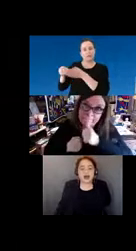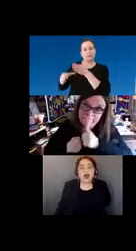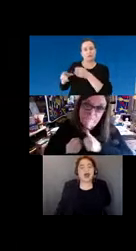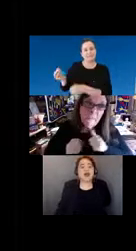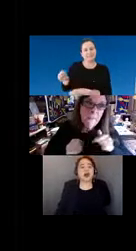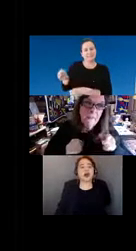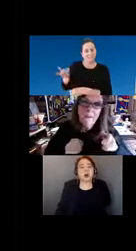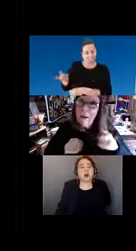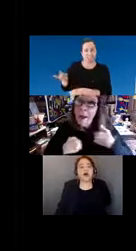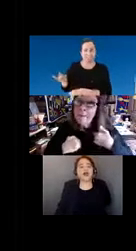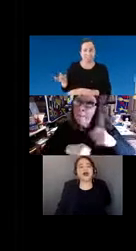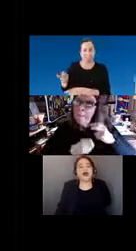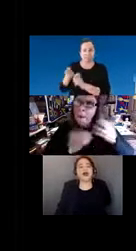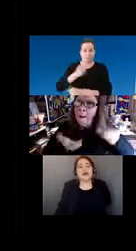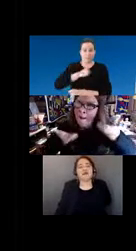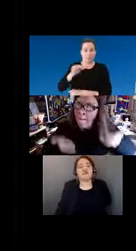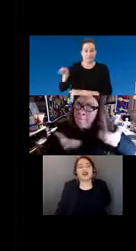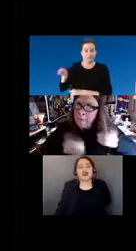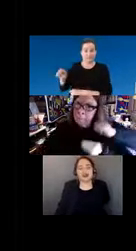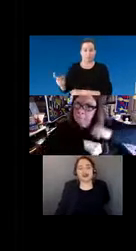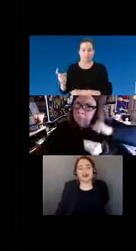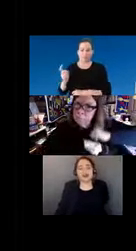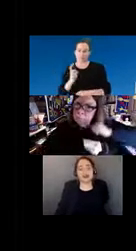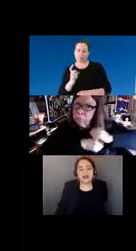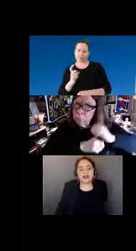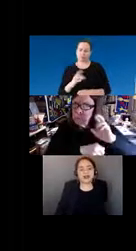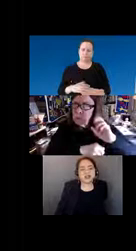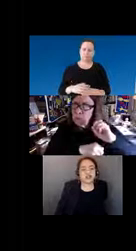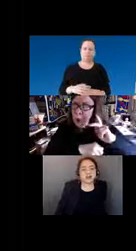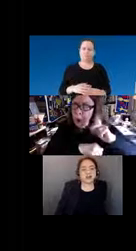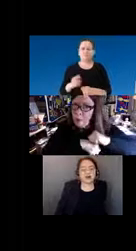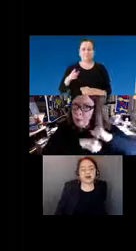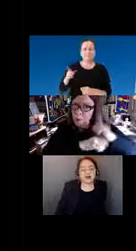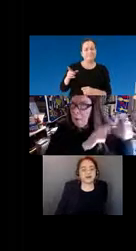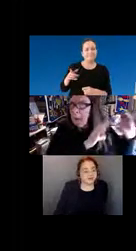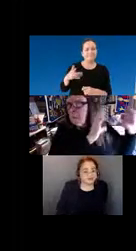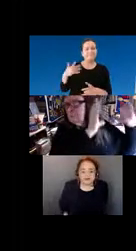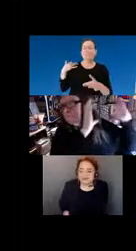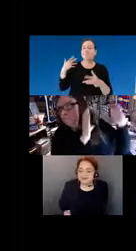shared what their journey has been in terms of